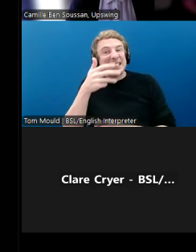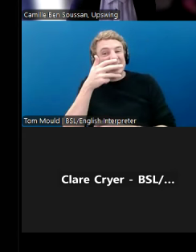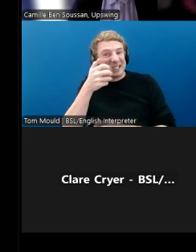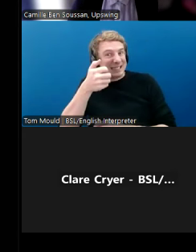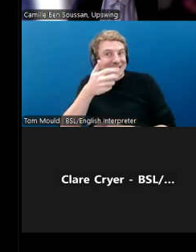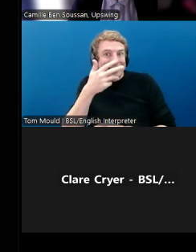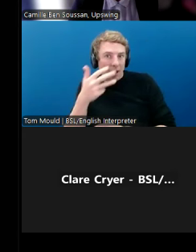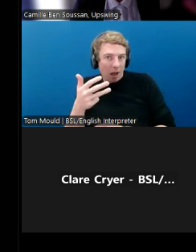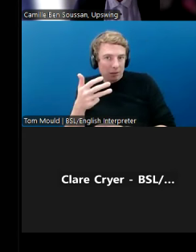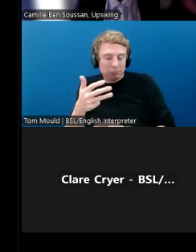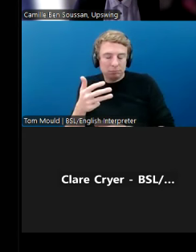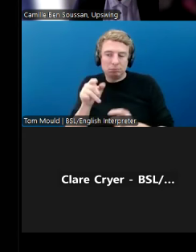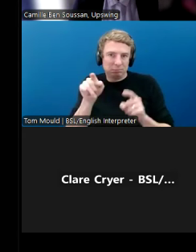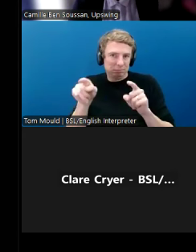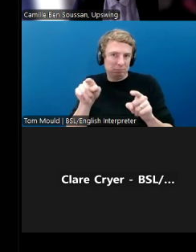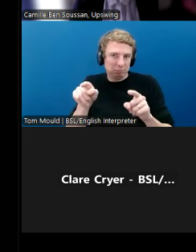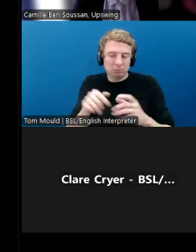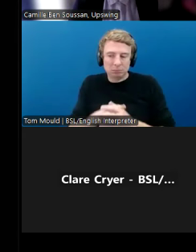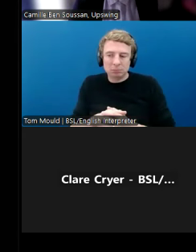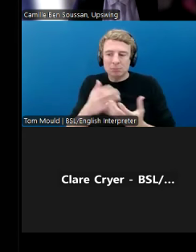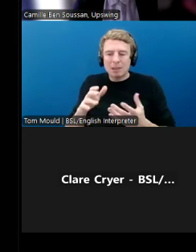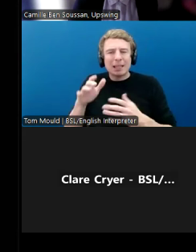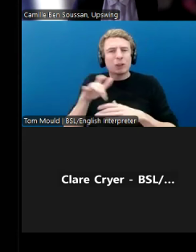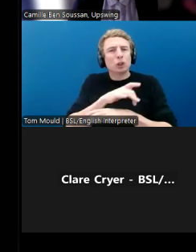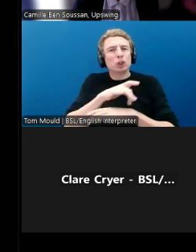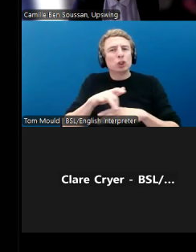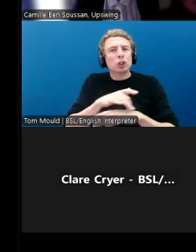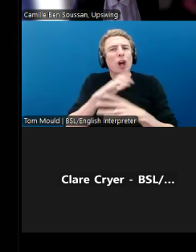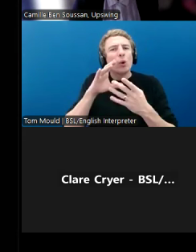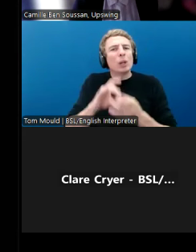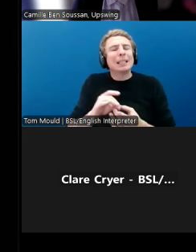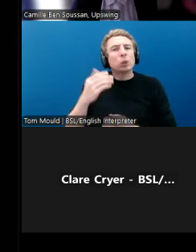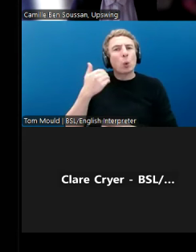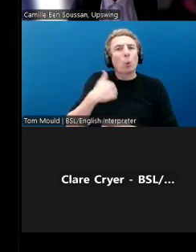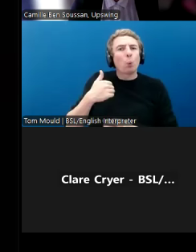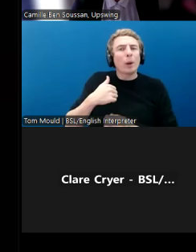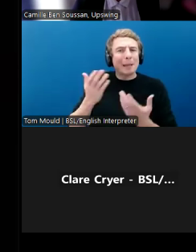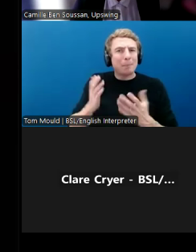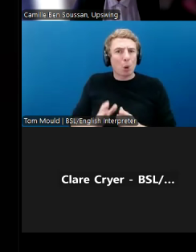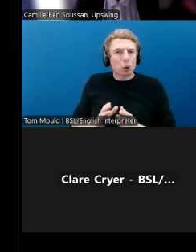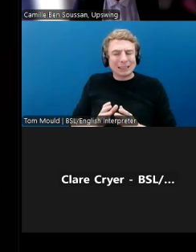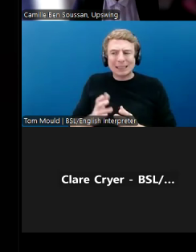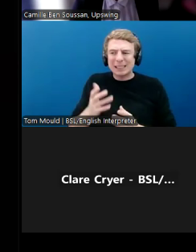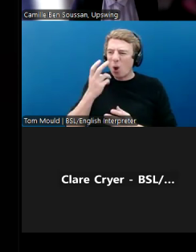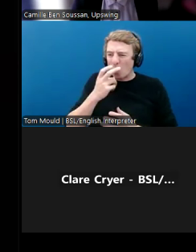narratives that we tend to attach to women's bodies as they age. And during the development of the show, we worked with women in their